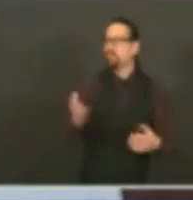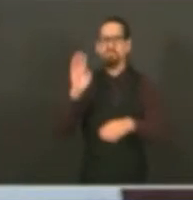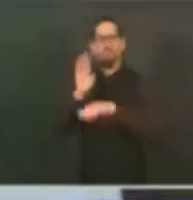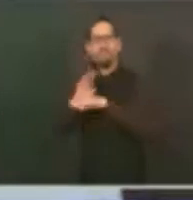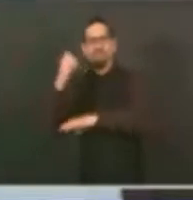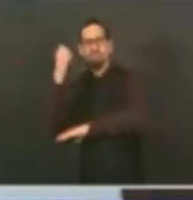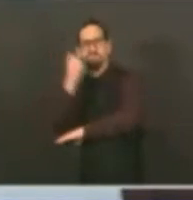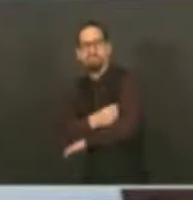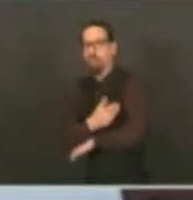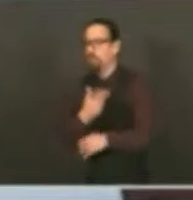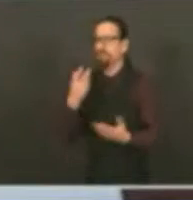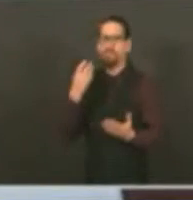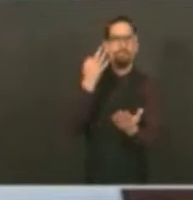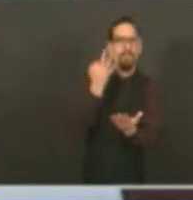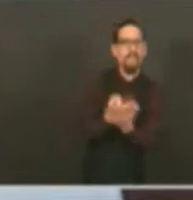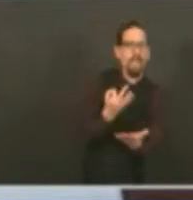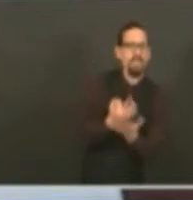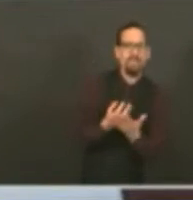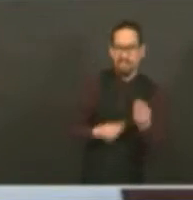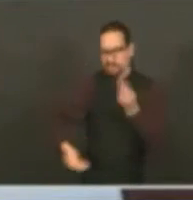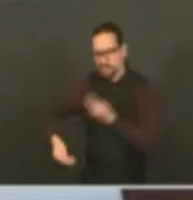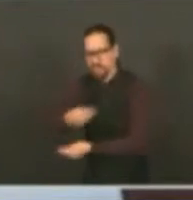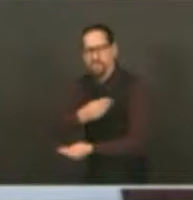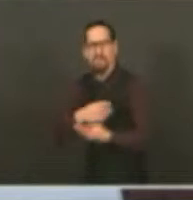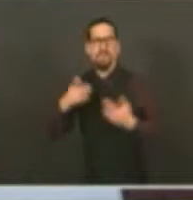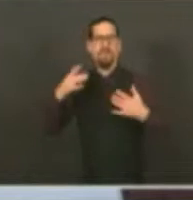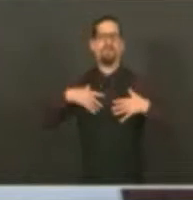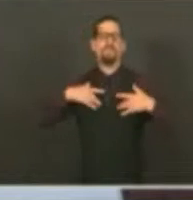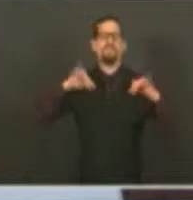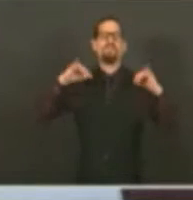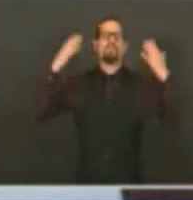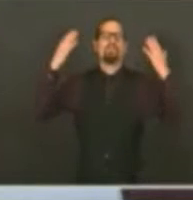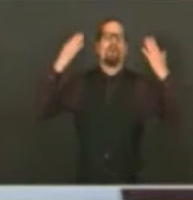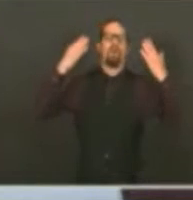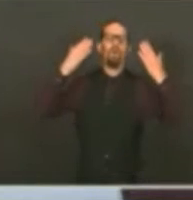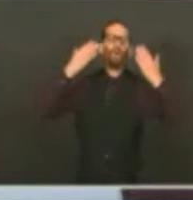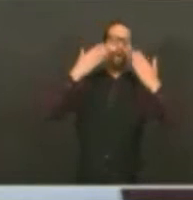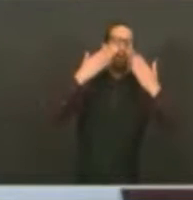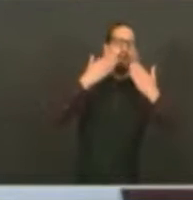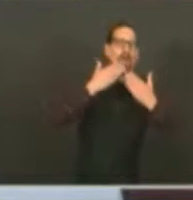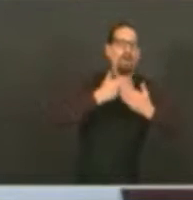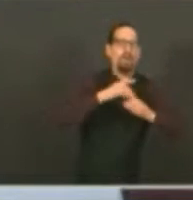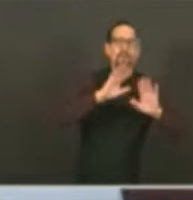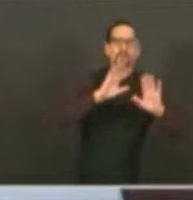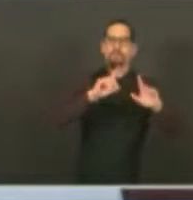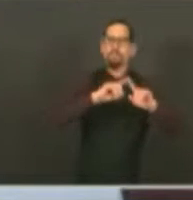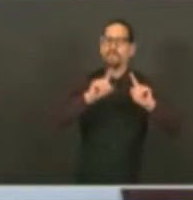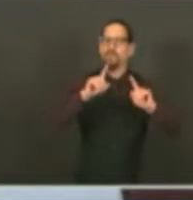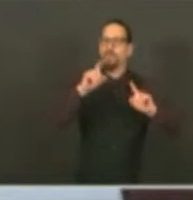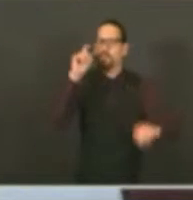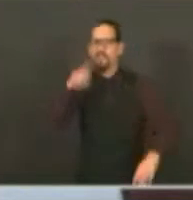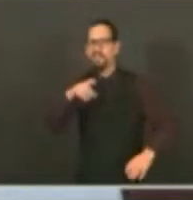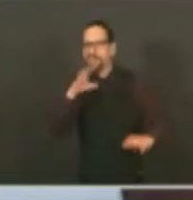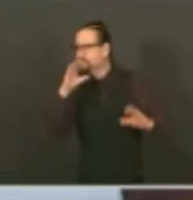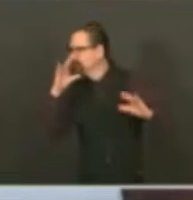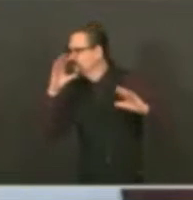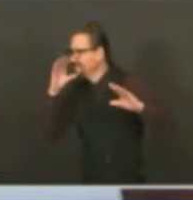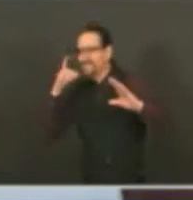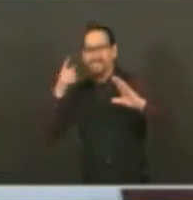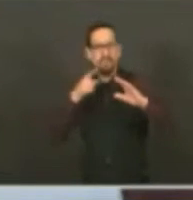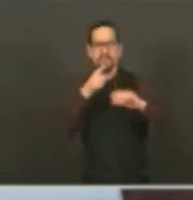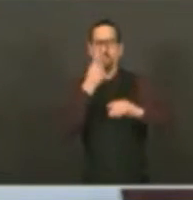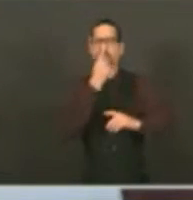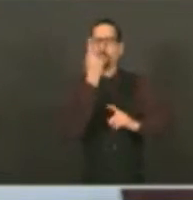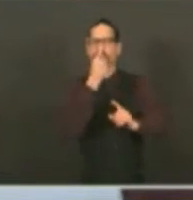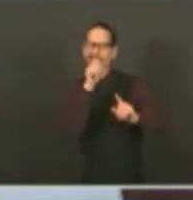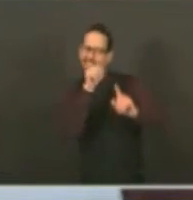of darkness. But in that darkness, we have to find the light. And that is what the celebration of Hanukkah is all about. We have to find